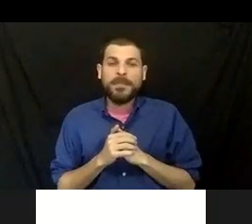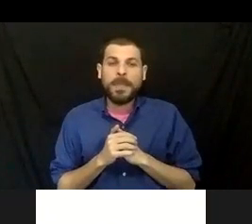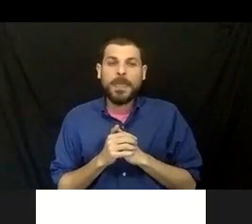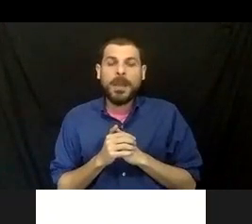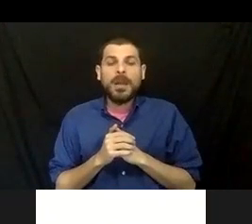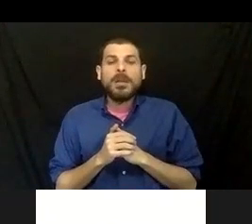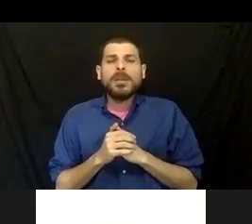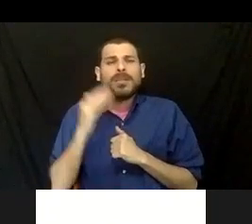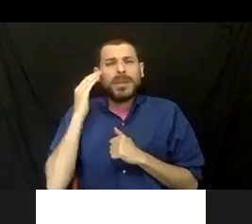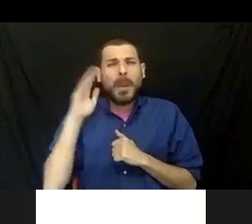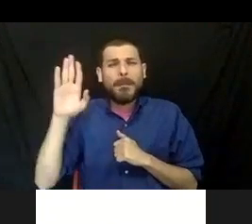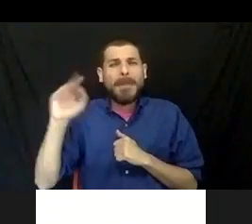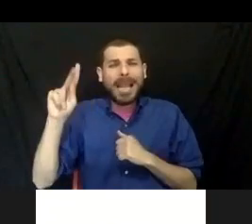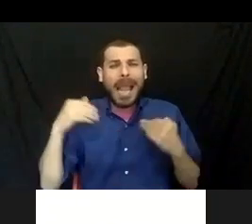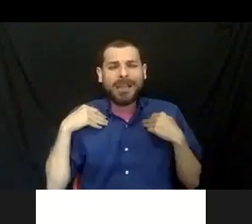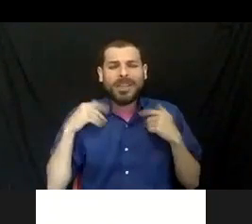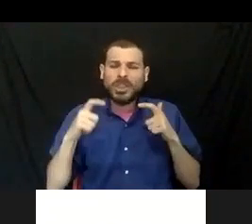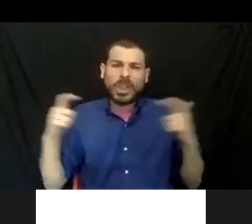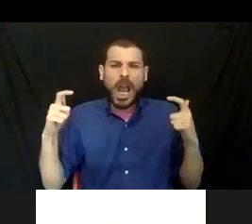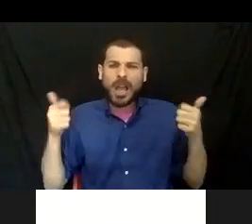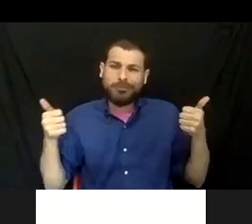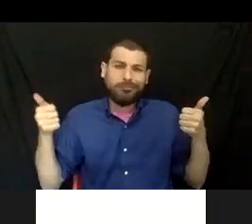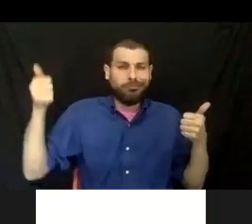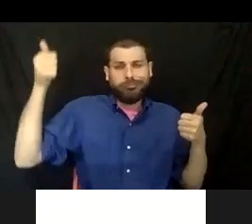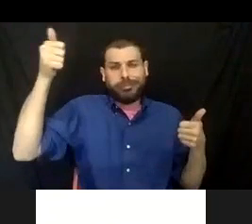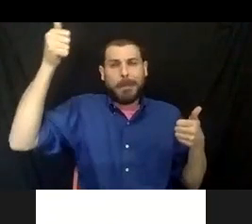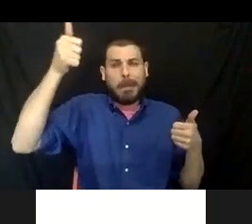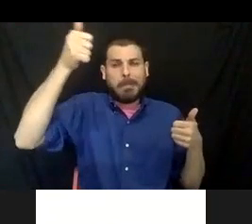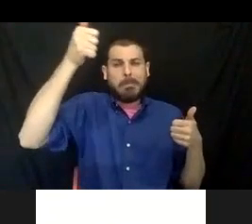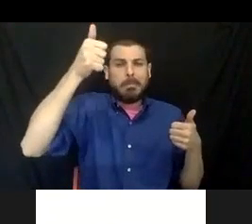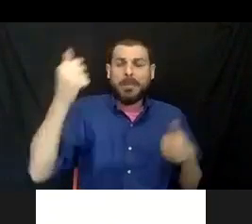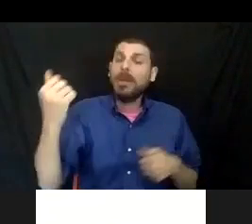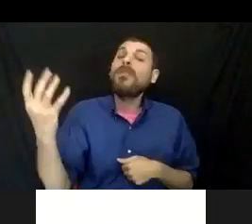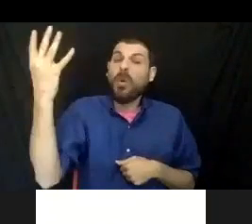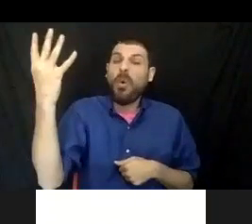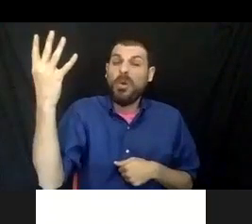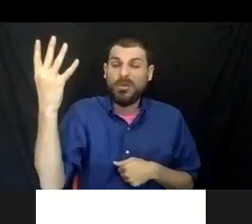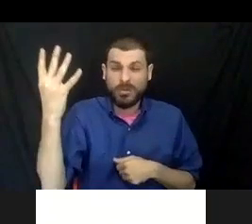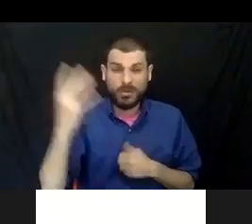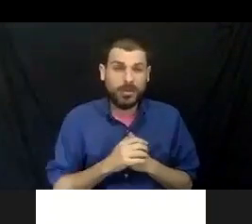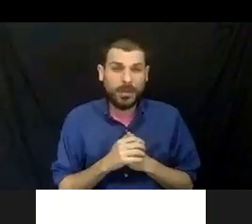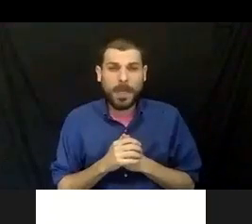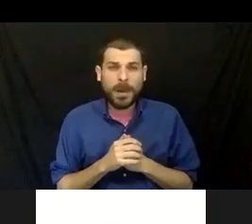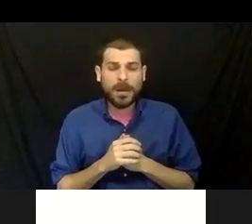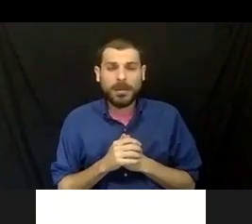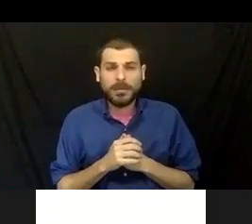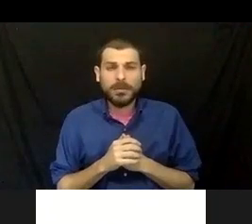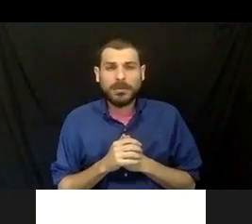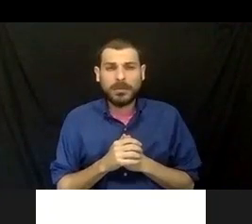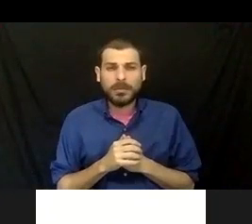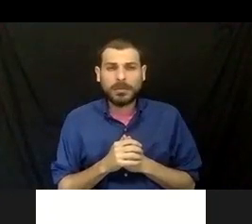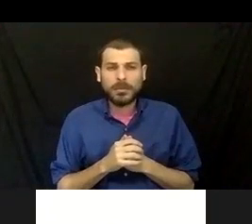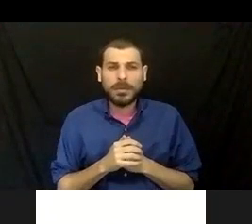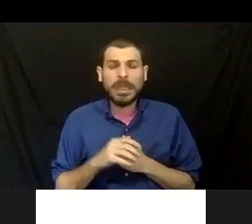which almost have about almost half the deposits in the U.S., and those